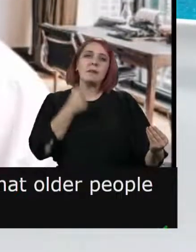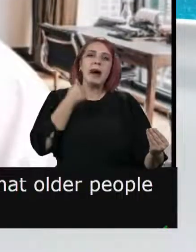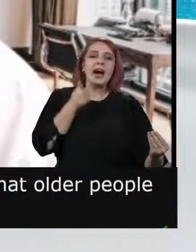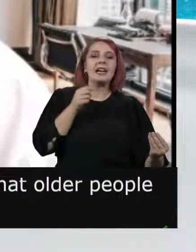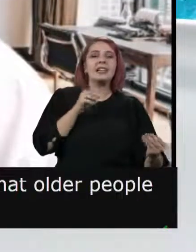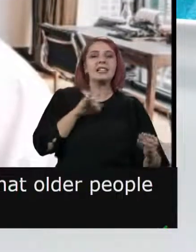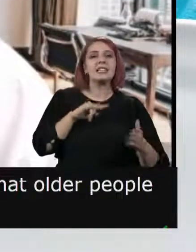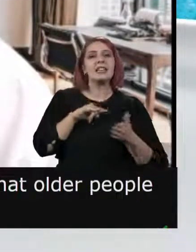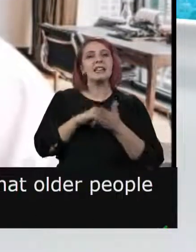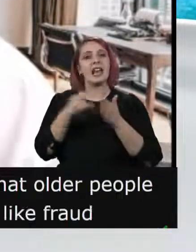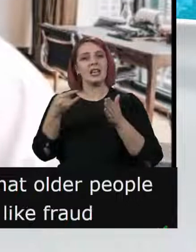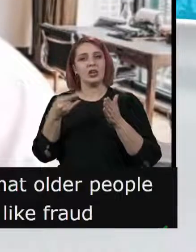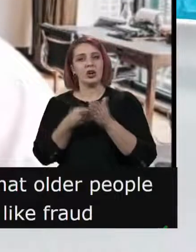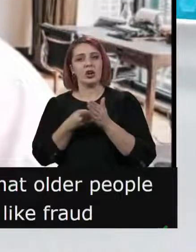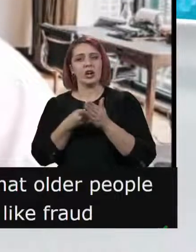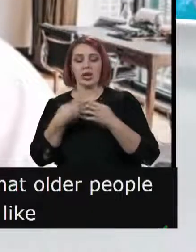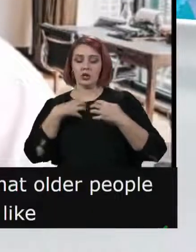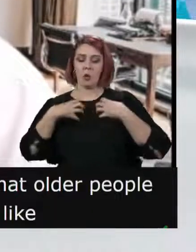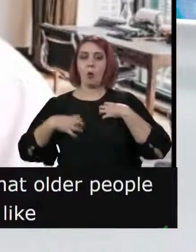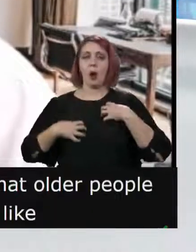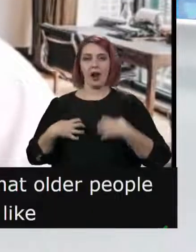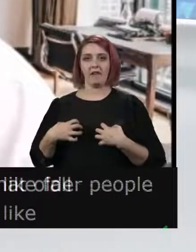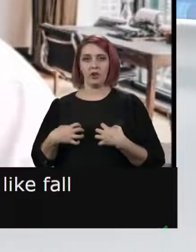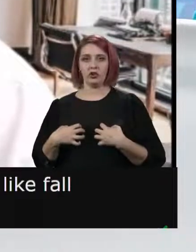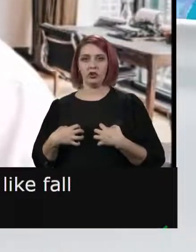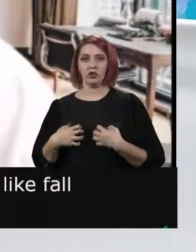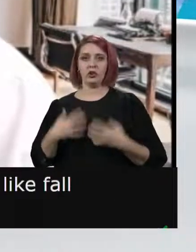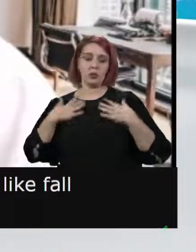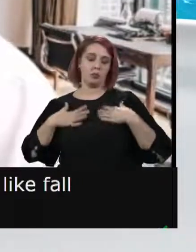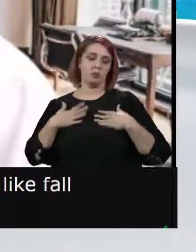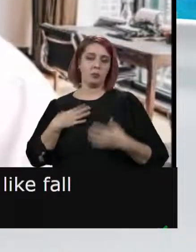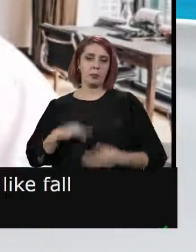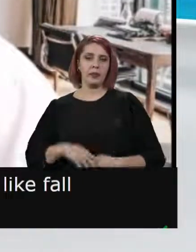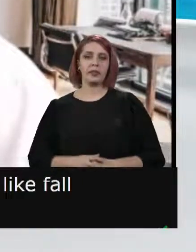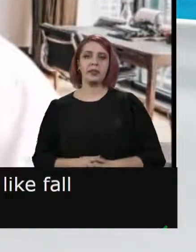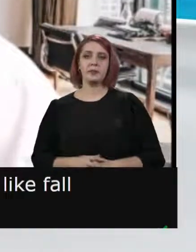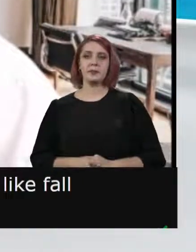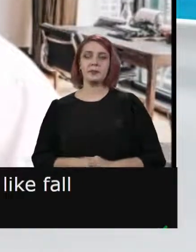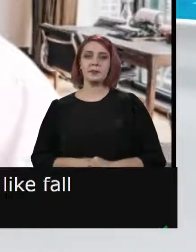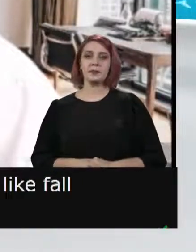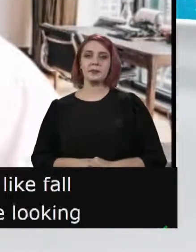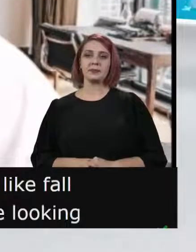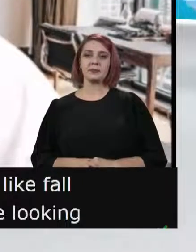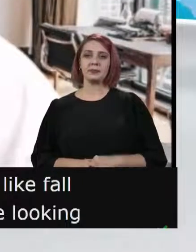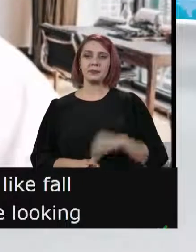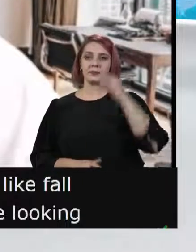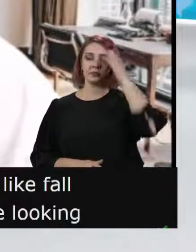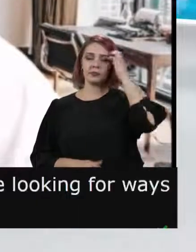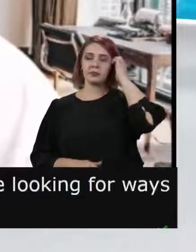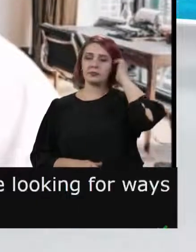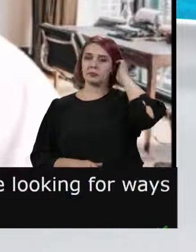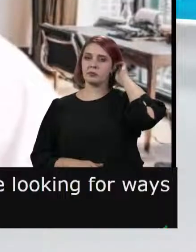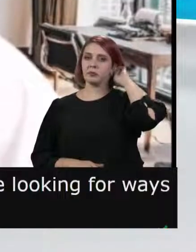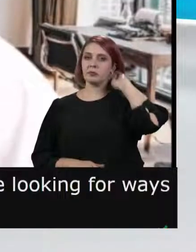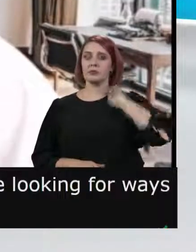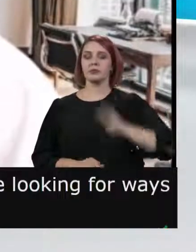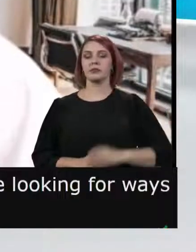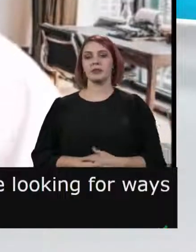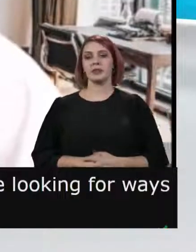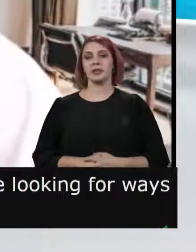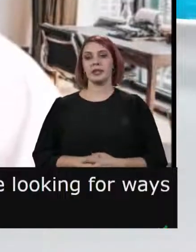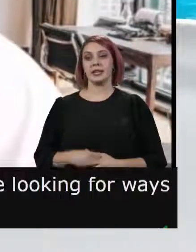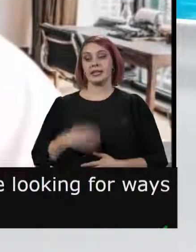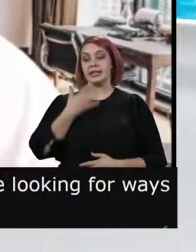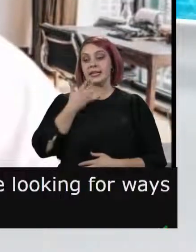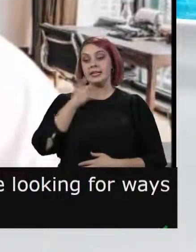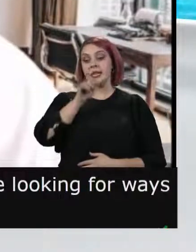because it makes it very easy. They've taken it to ways of supporting for ambient living and living at home at times when in other when